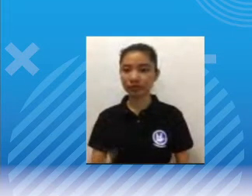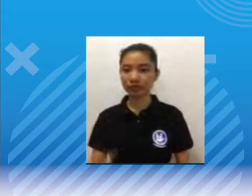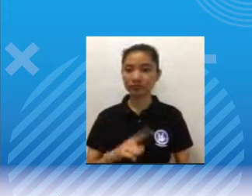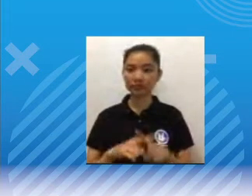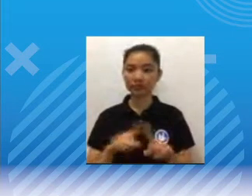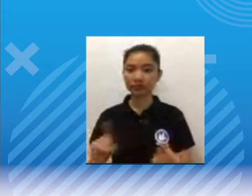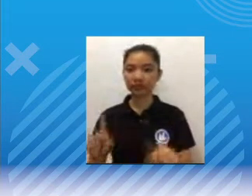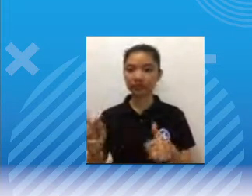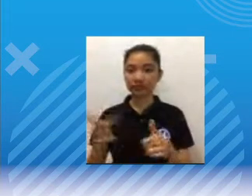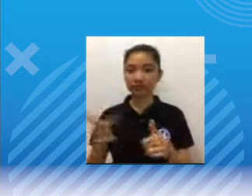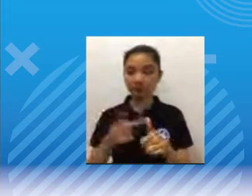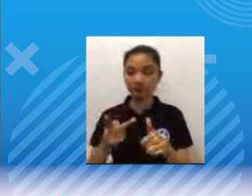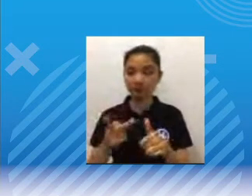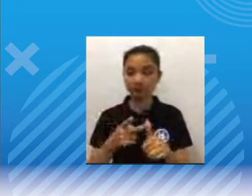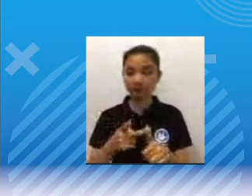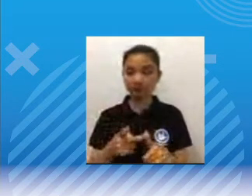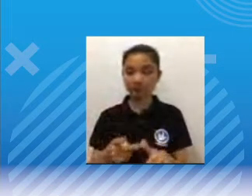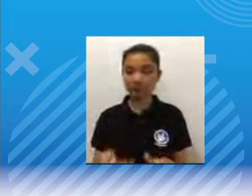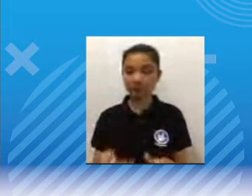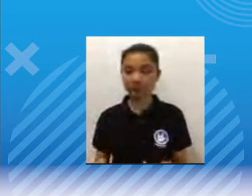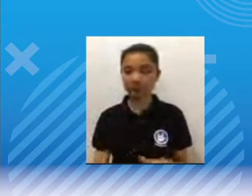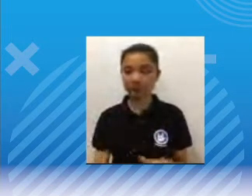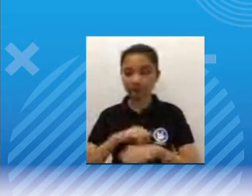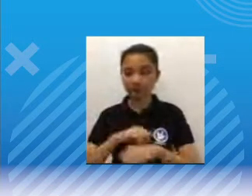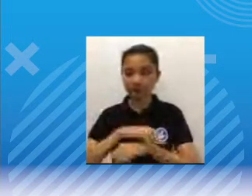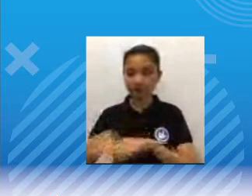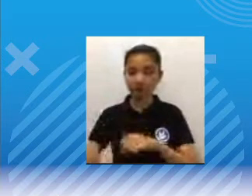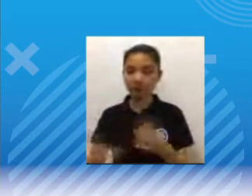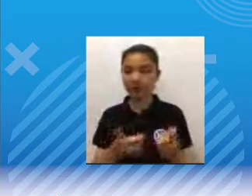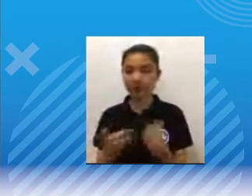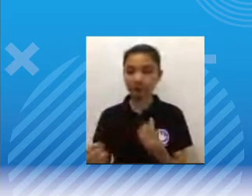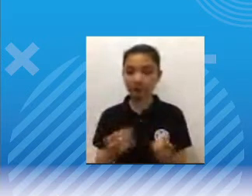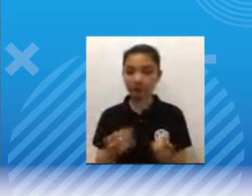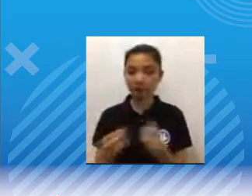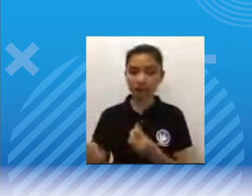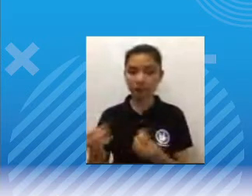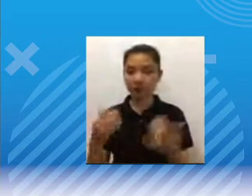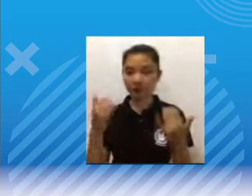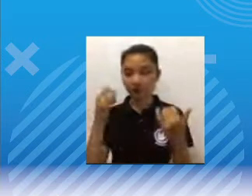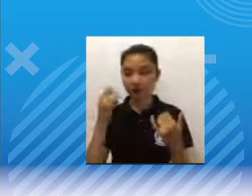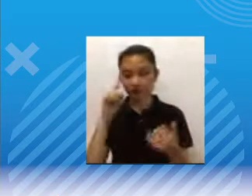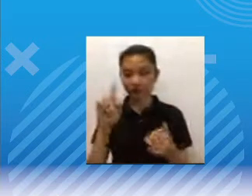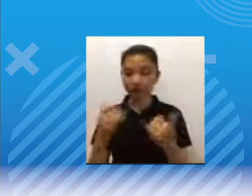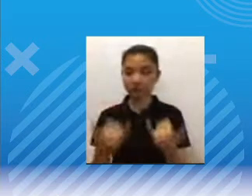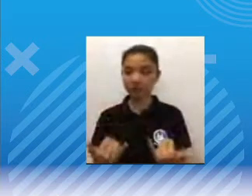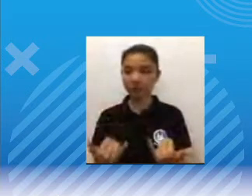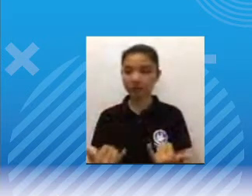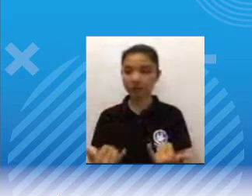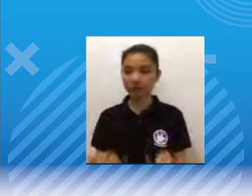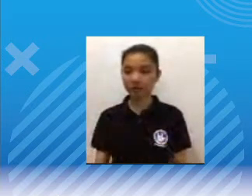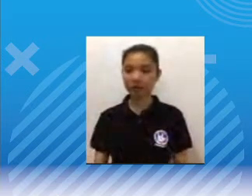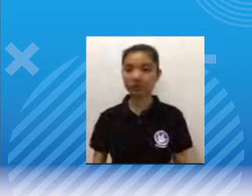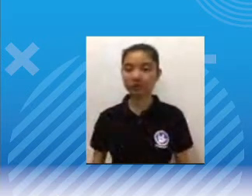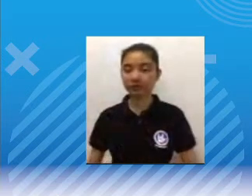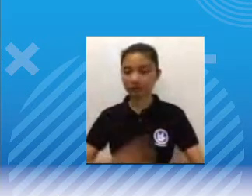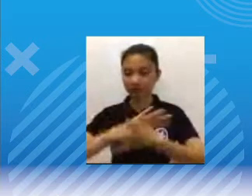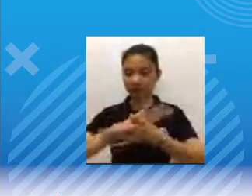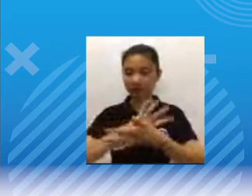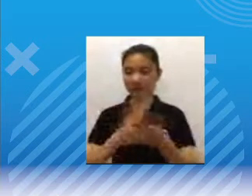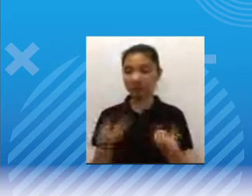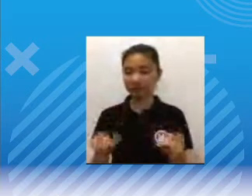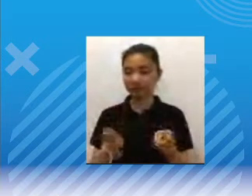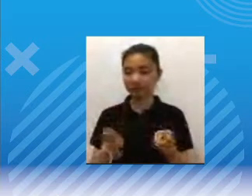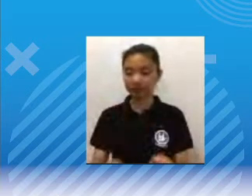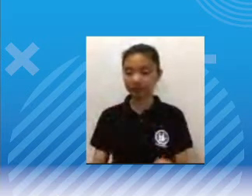these initiatives. No? And then this pandemic happened. So with the COVID-19